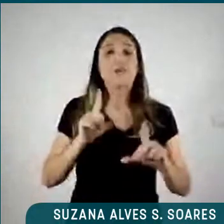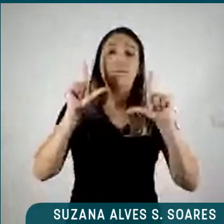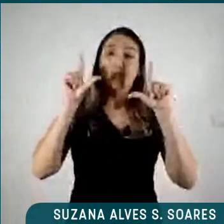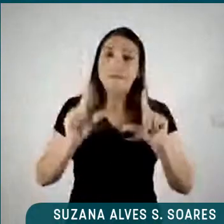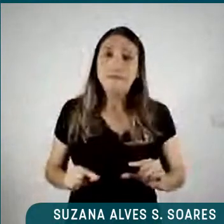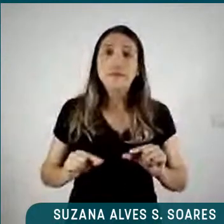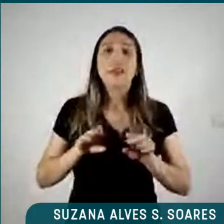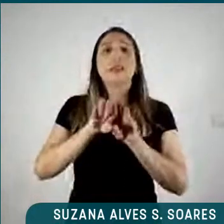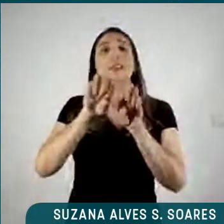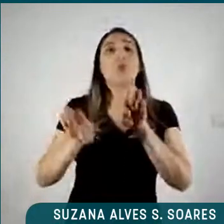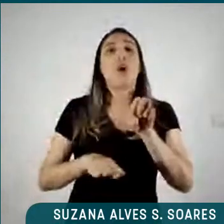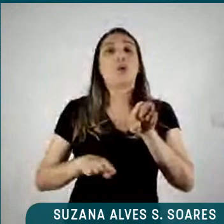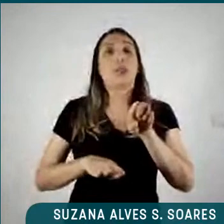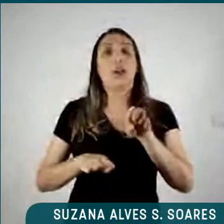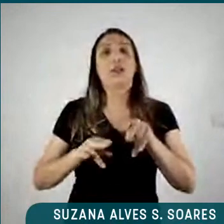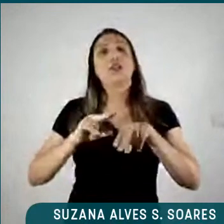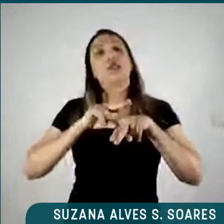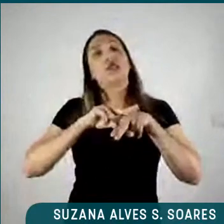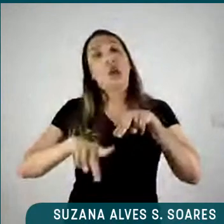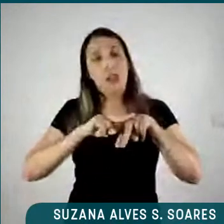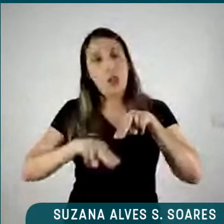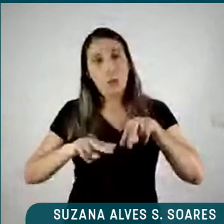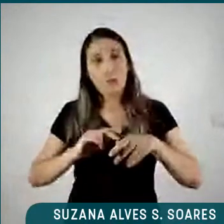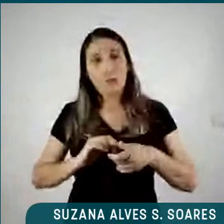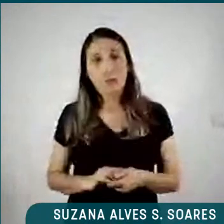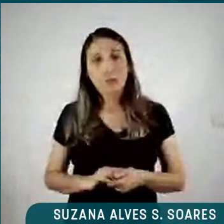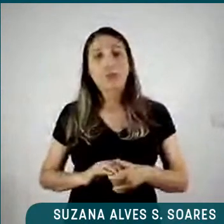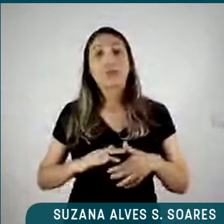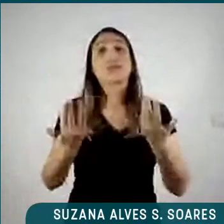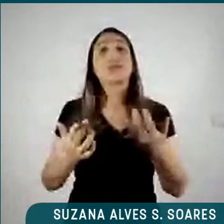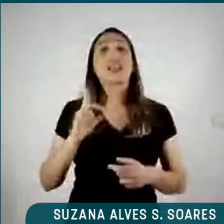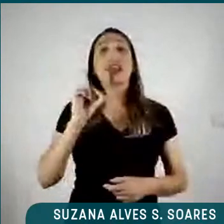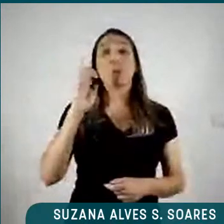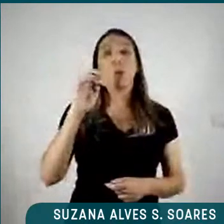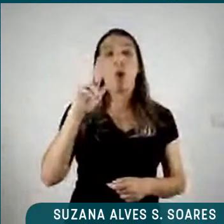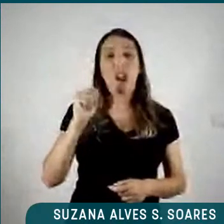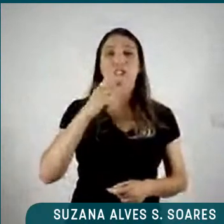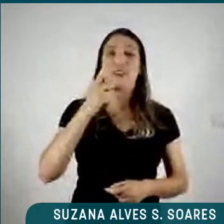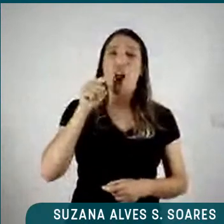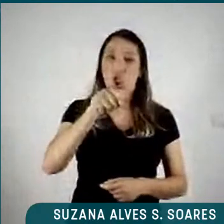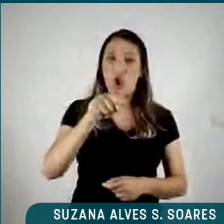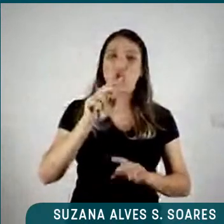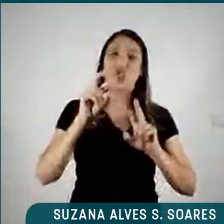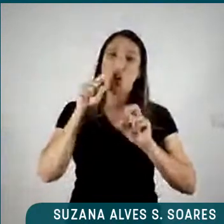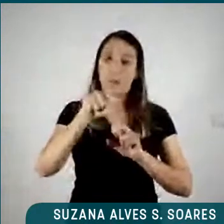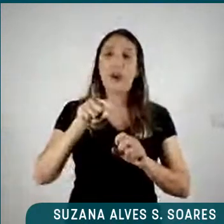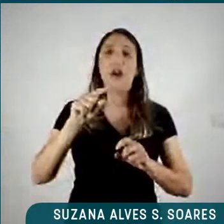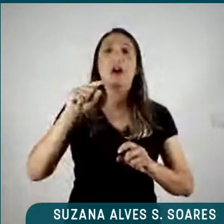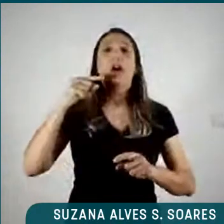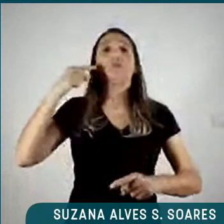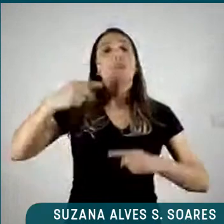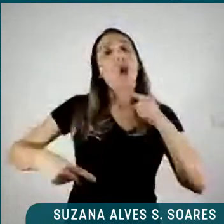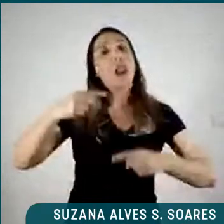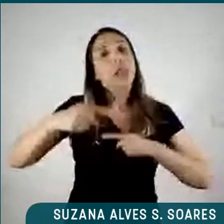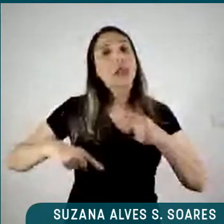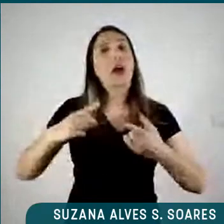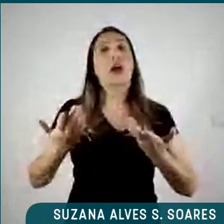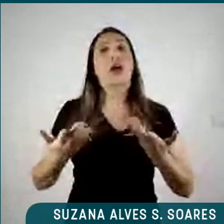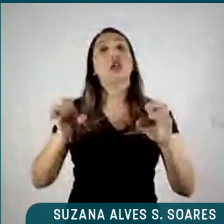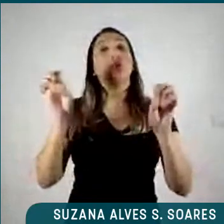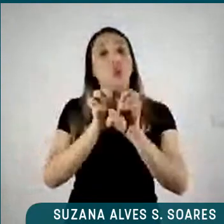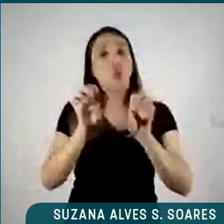real difficulty of really reducing gender inequality. Deborah mentioned